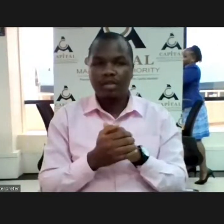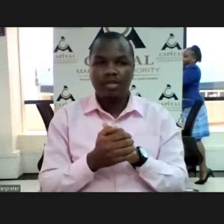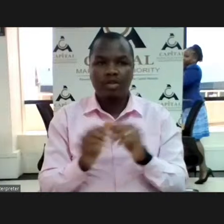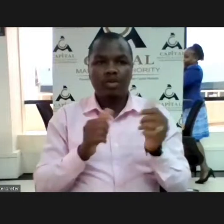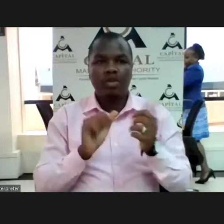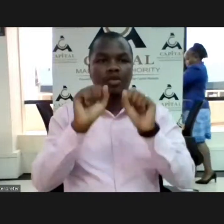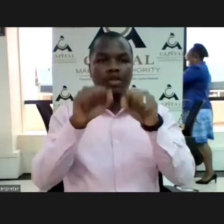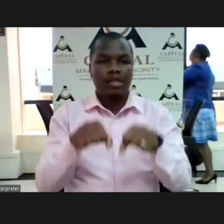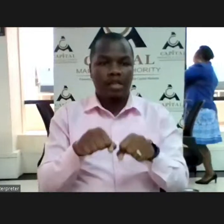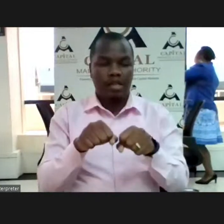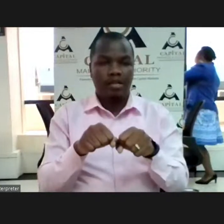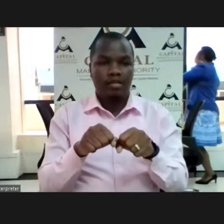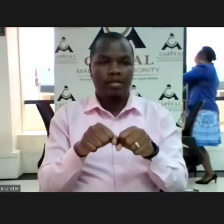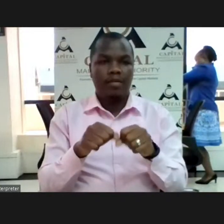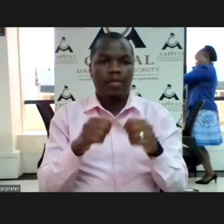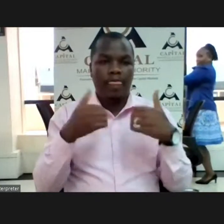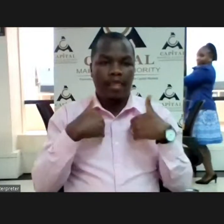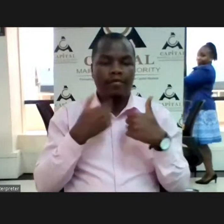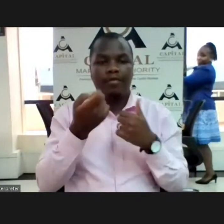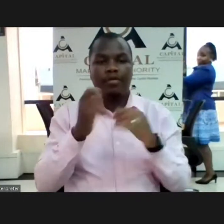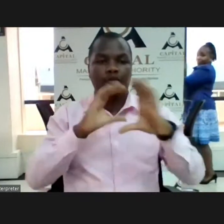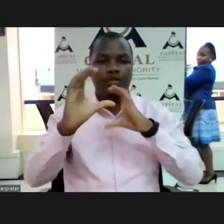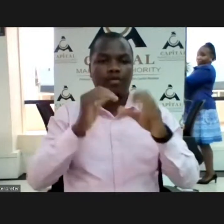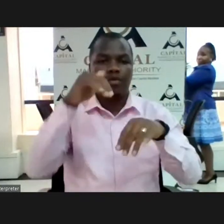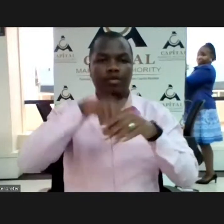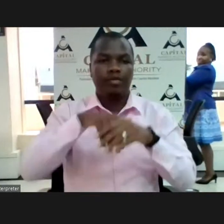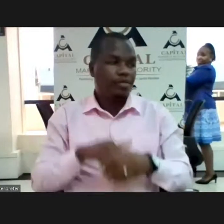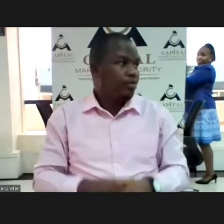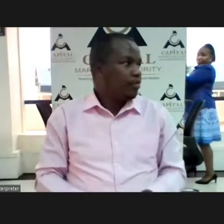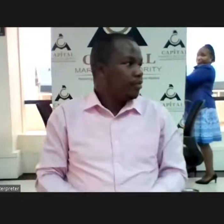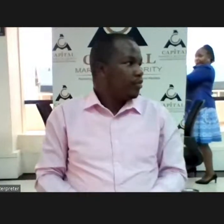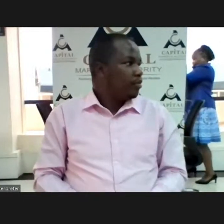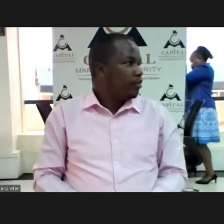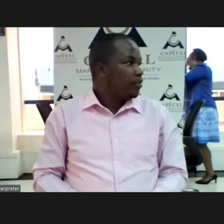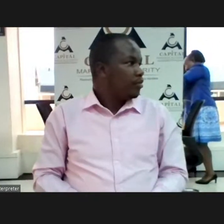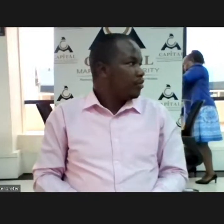can have a big conversation here.